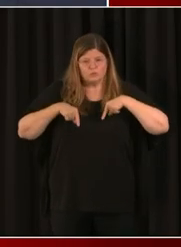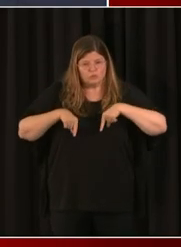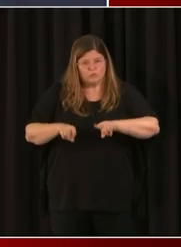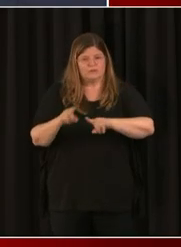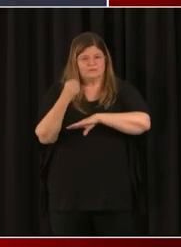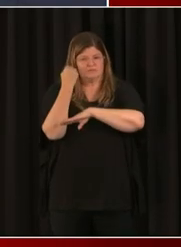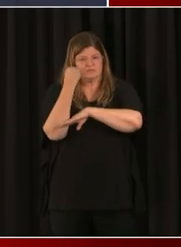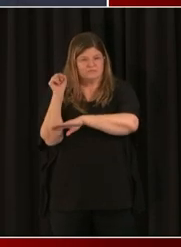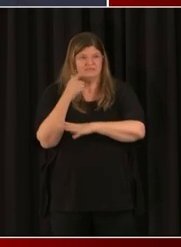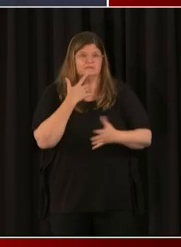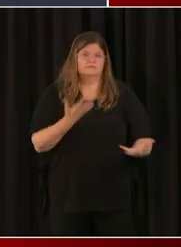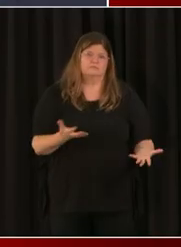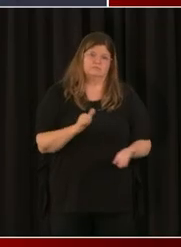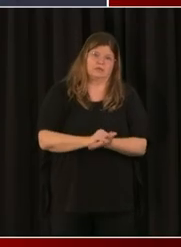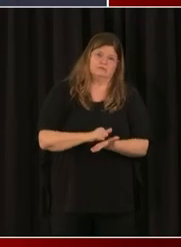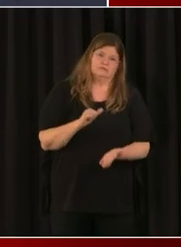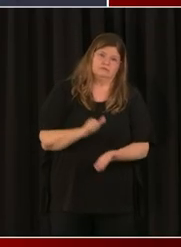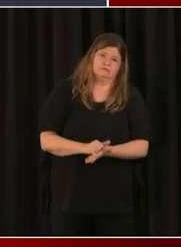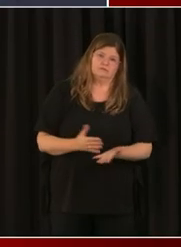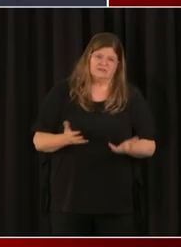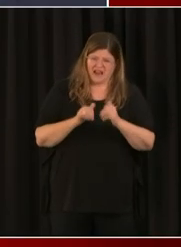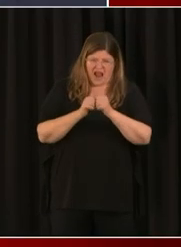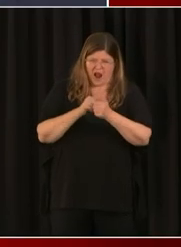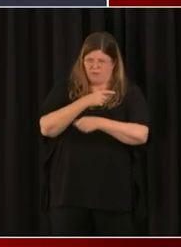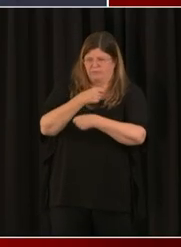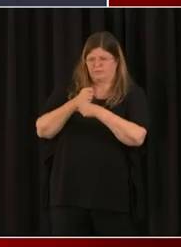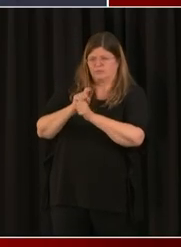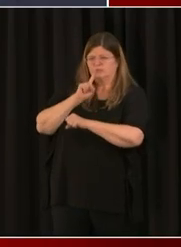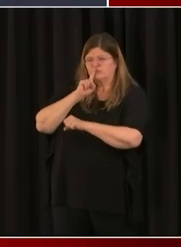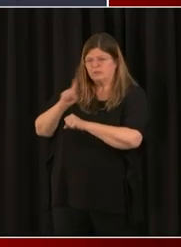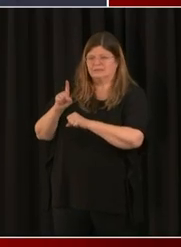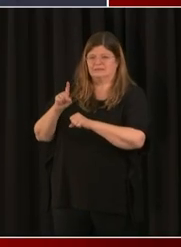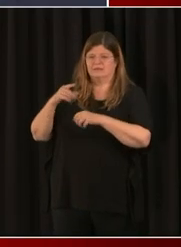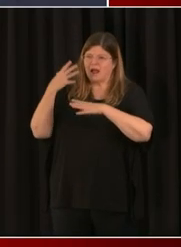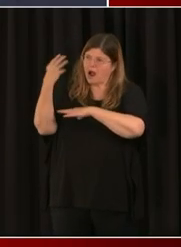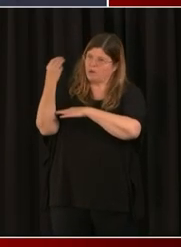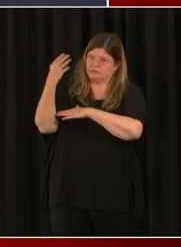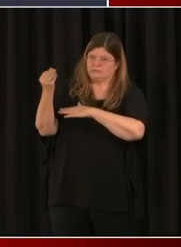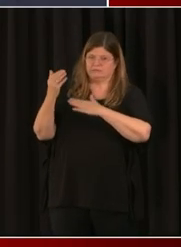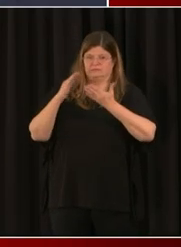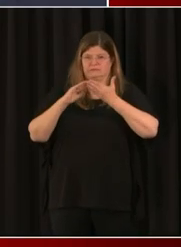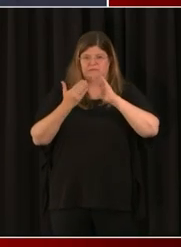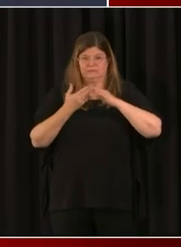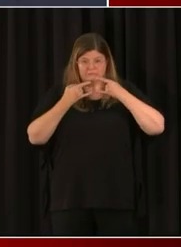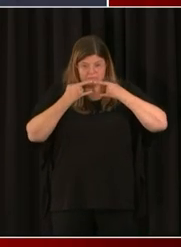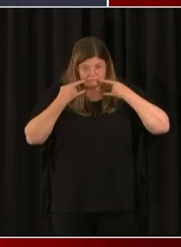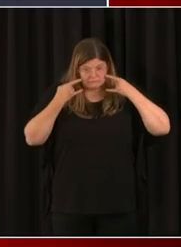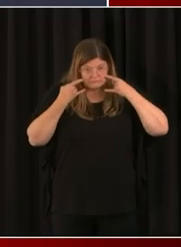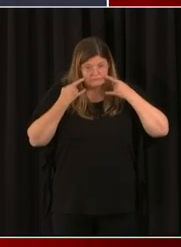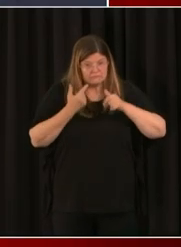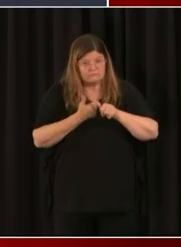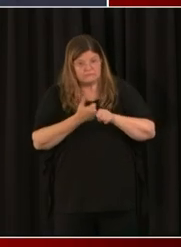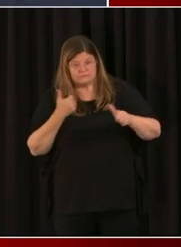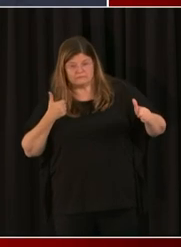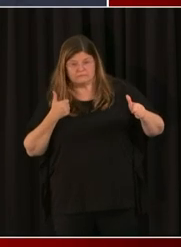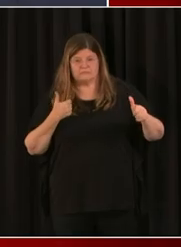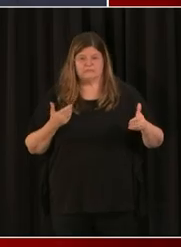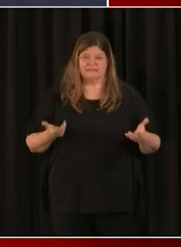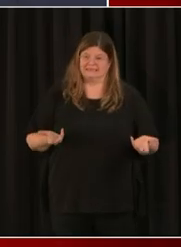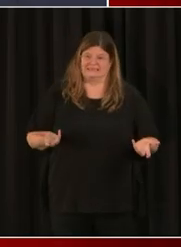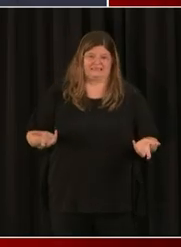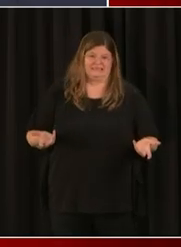movement that maybe DC government has made on making sure that, especially the out-of-town protesters, are wearing their masks and staying COVID compliant?